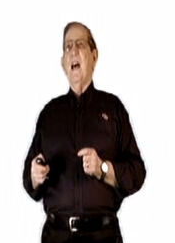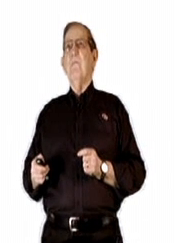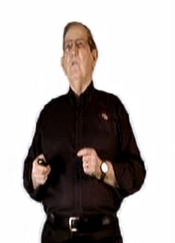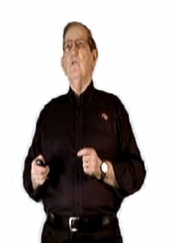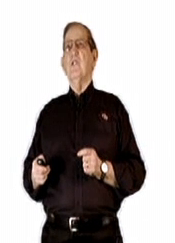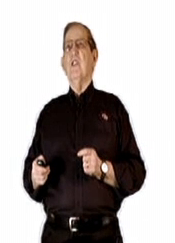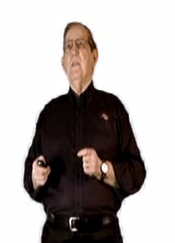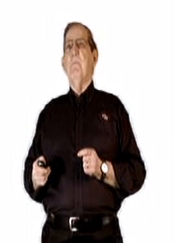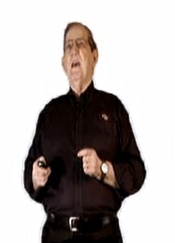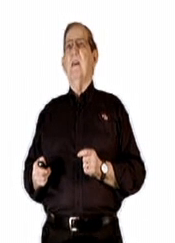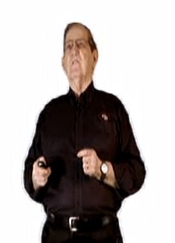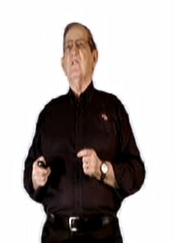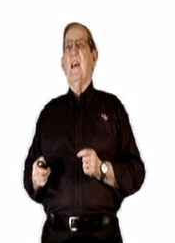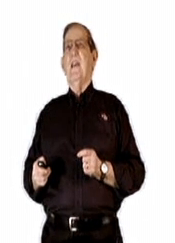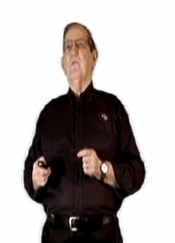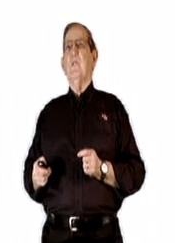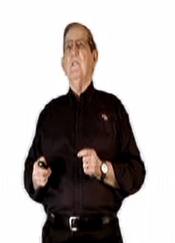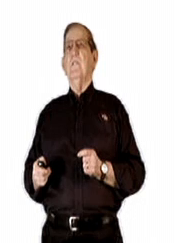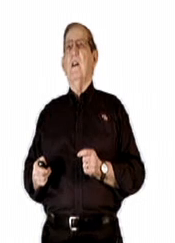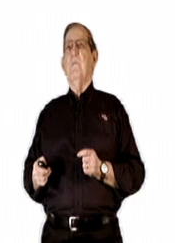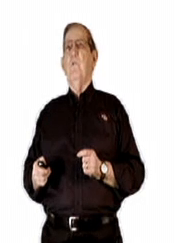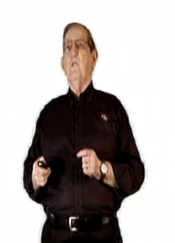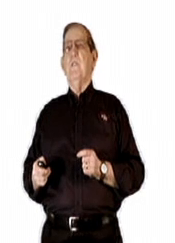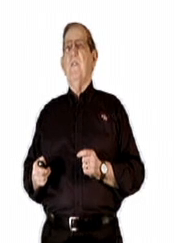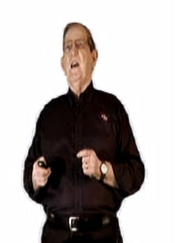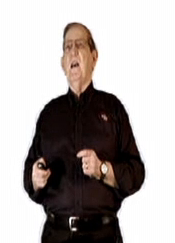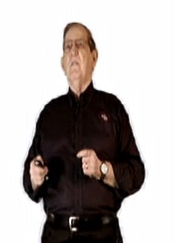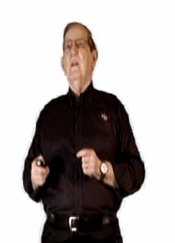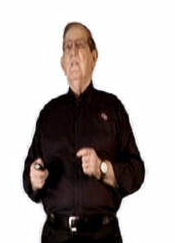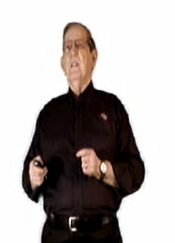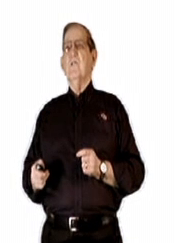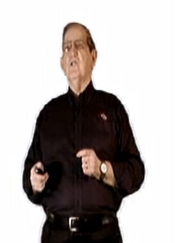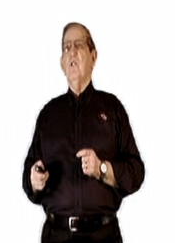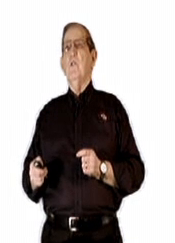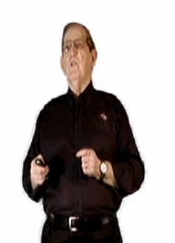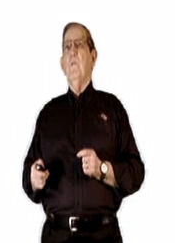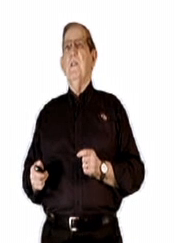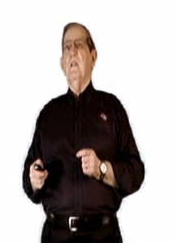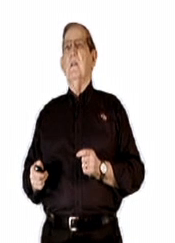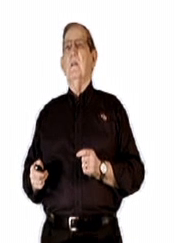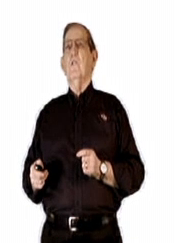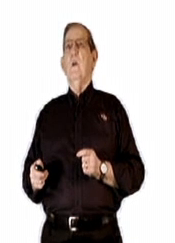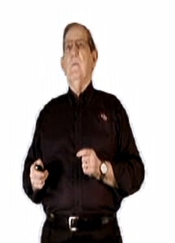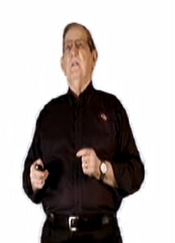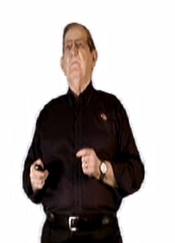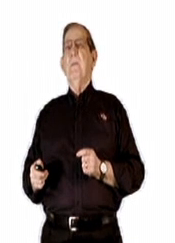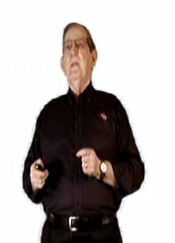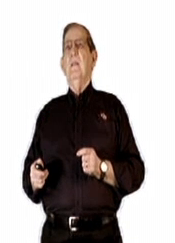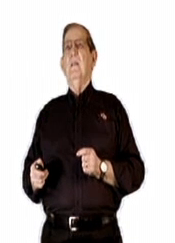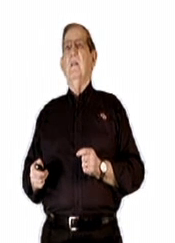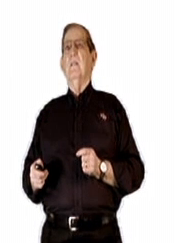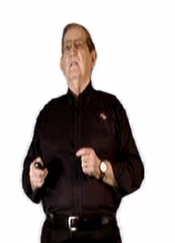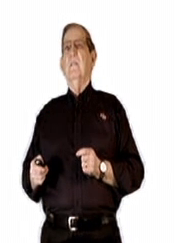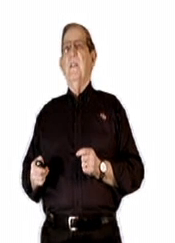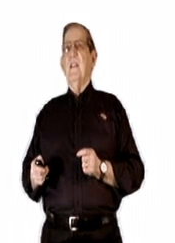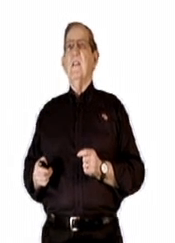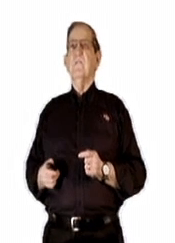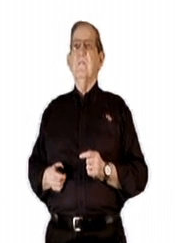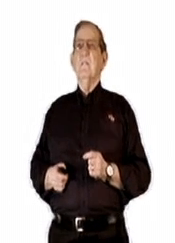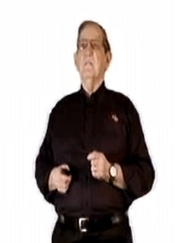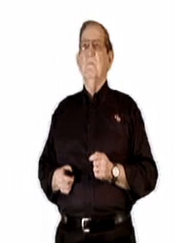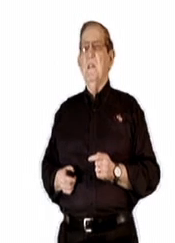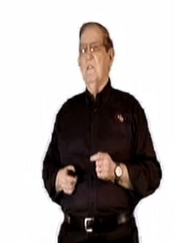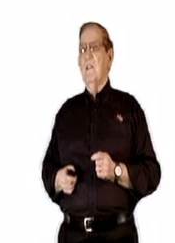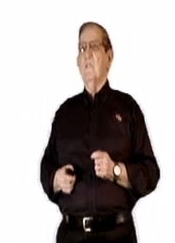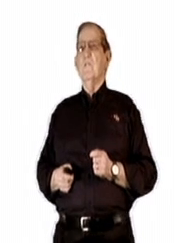high voltage keep out sign, 300.45, that's showing on the equipment. That has